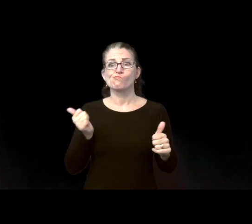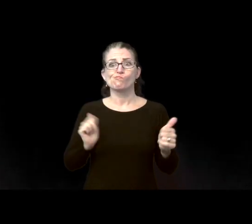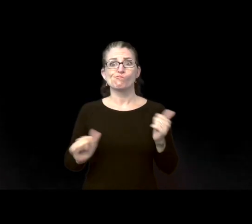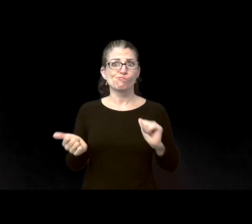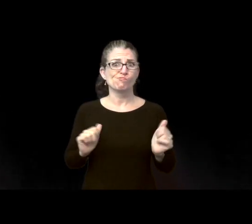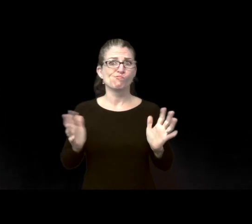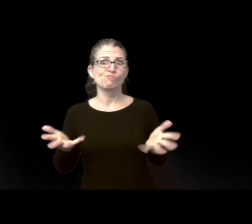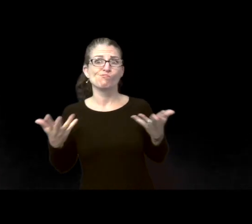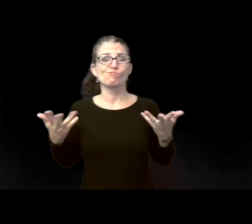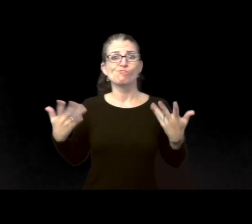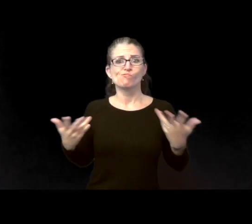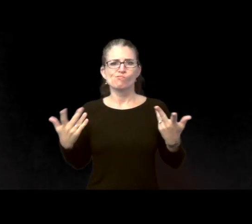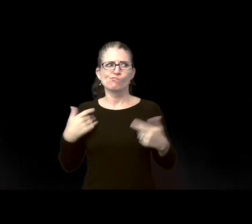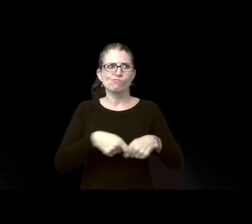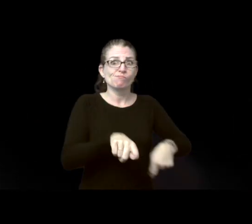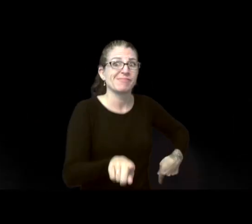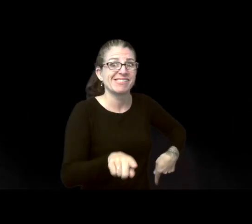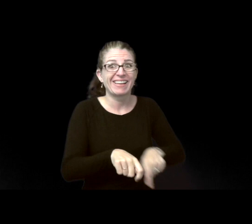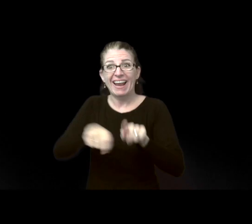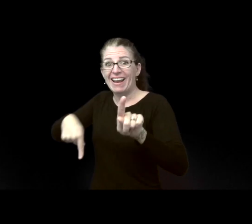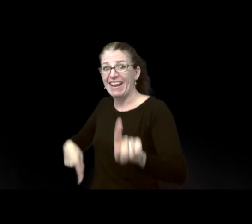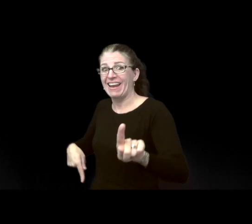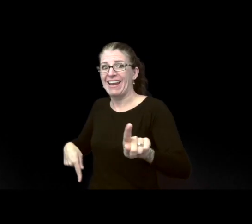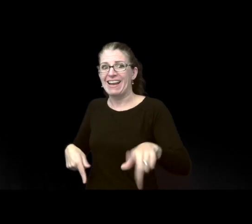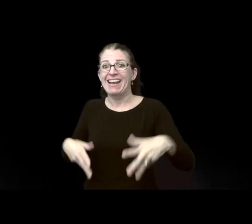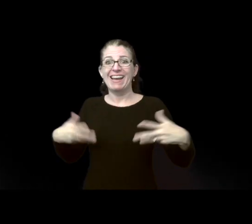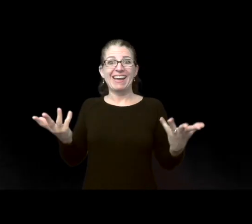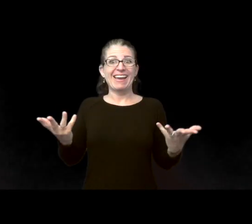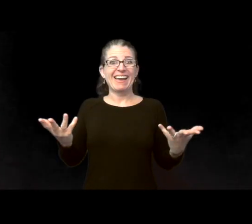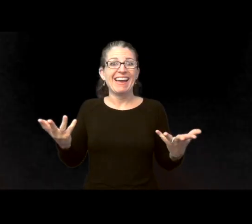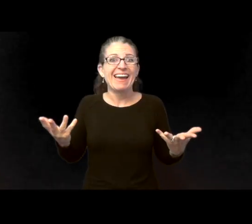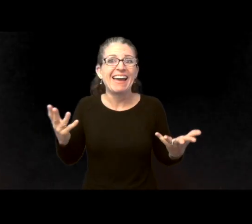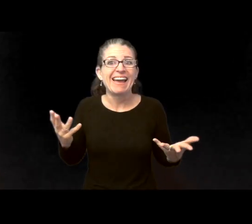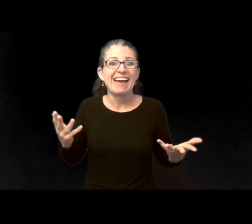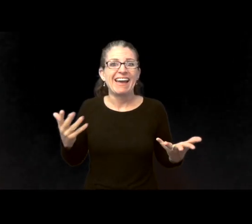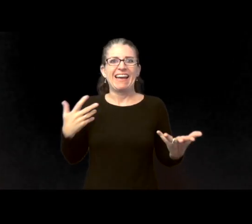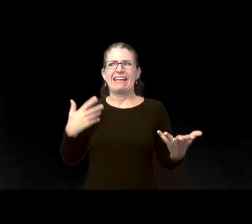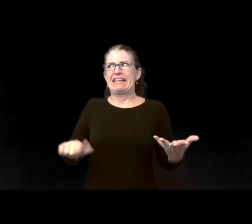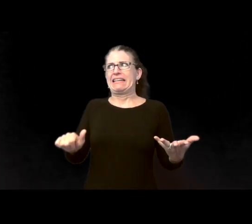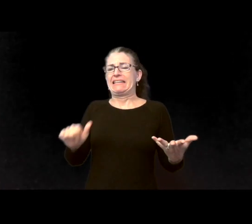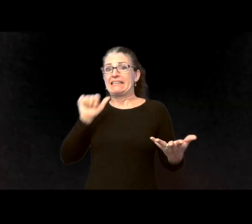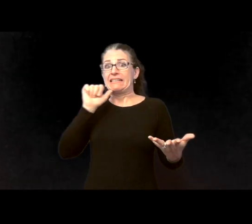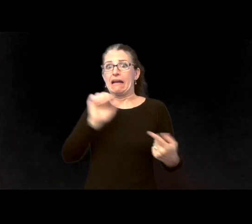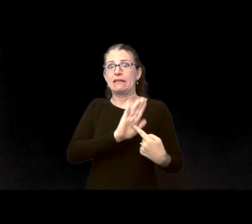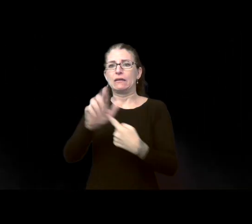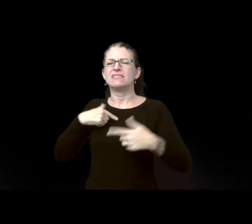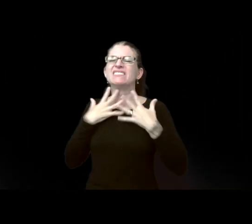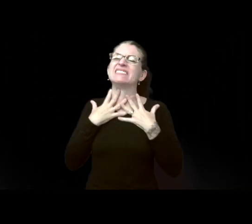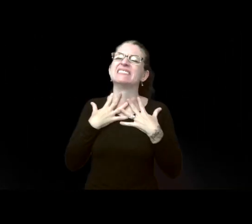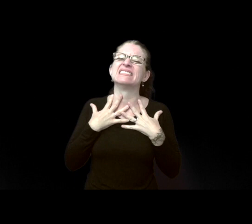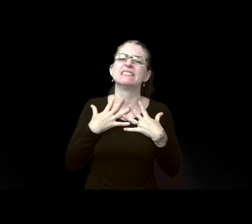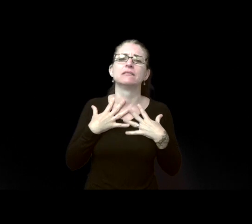I clear my throat, I make a scene. I do a double split. And I